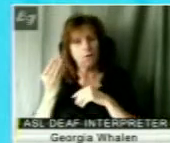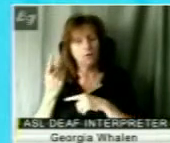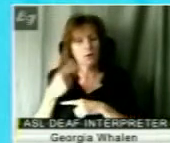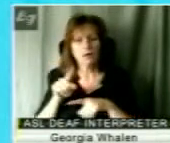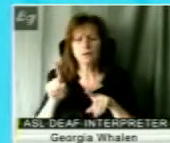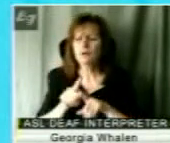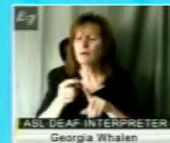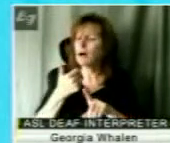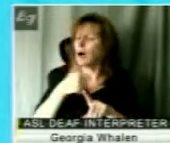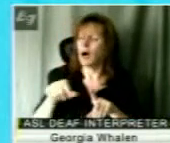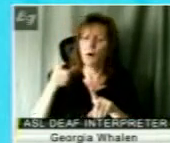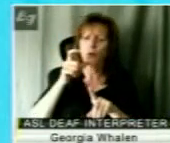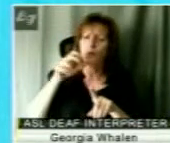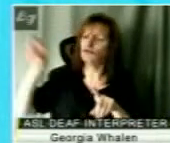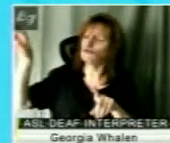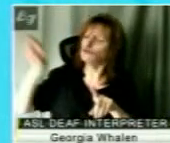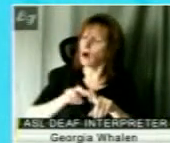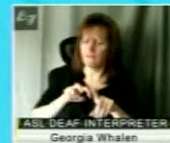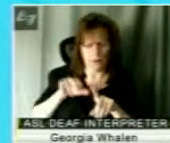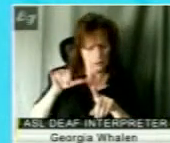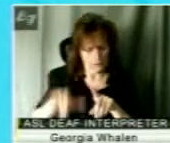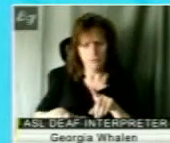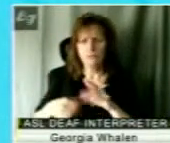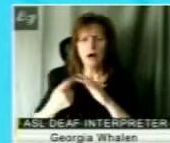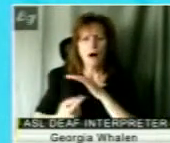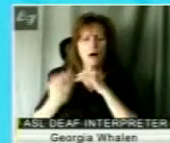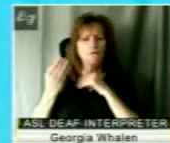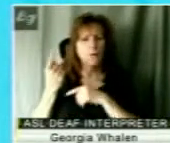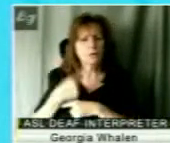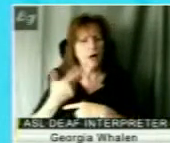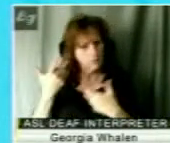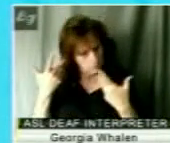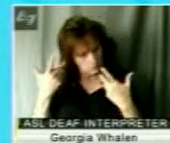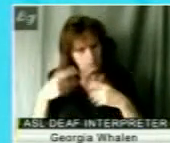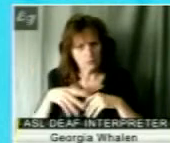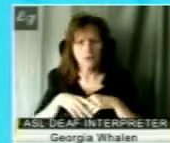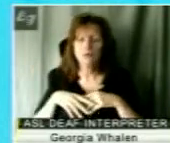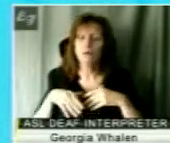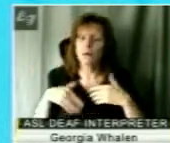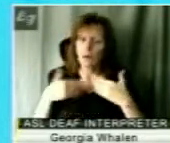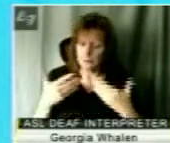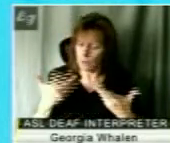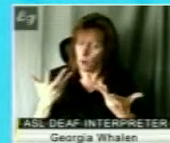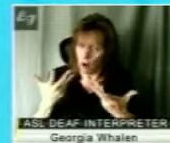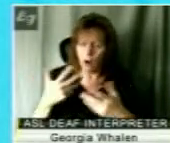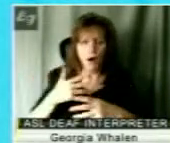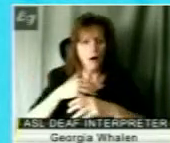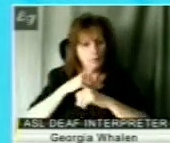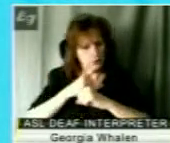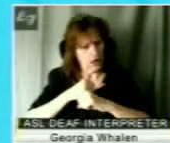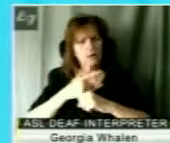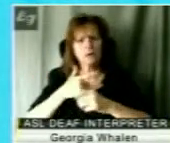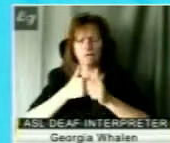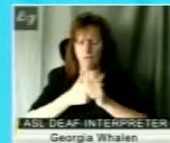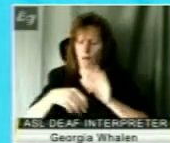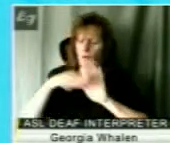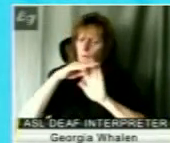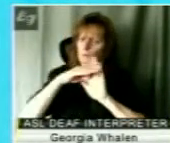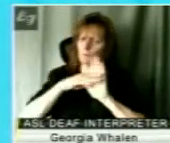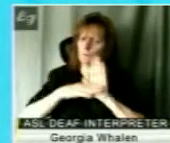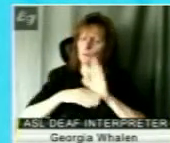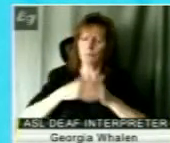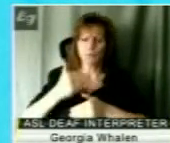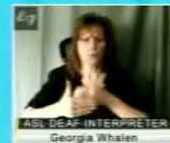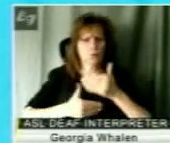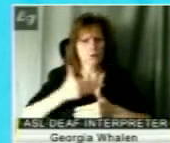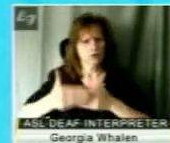they start work, and then making sure that there were appropriate measures in place. So there's been good guidelines that have been developed. All of